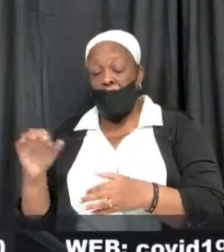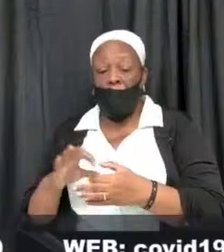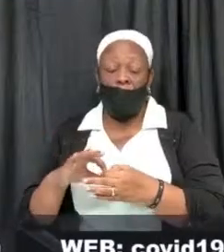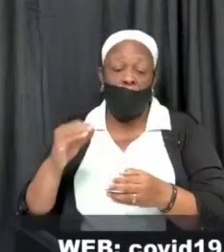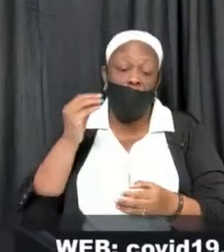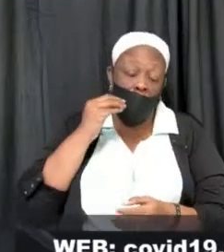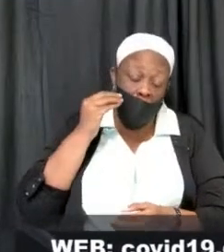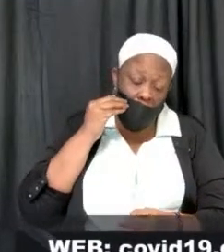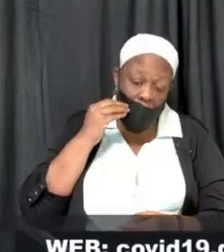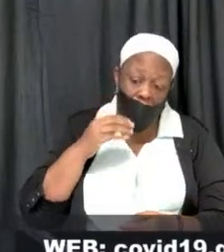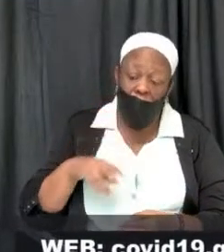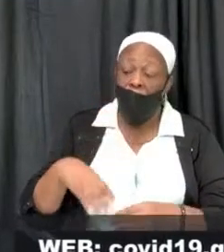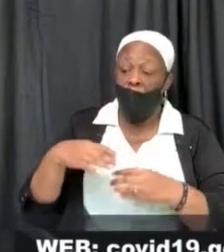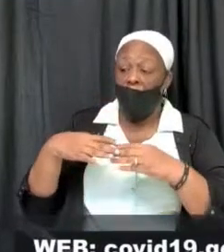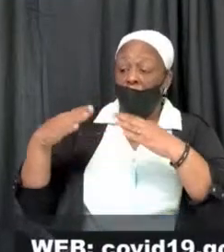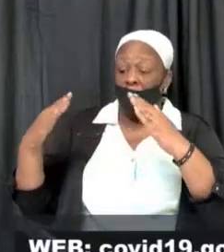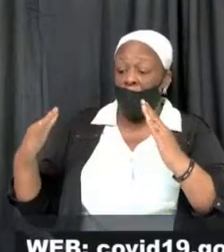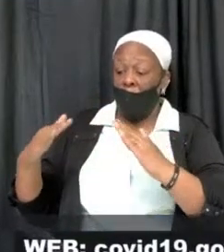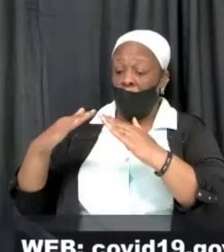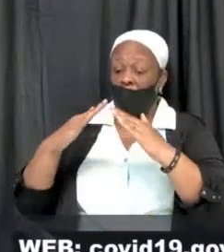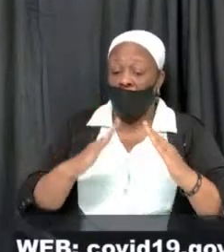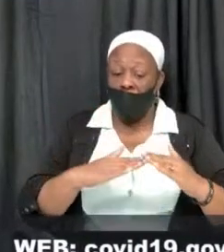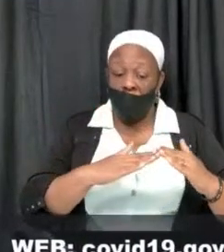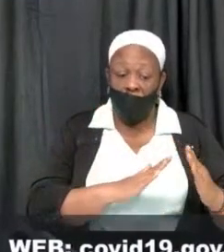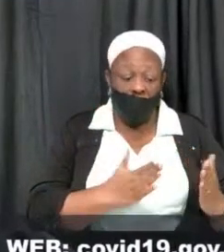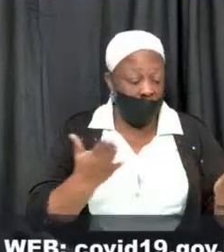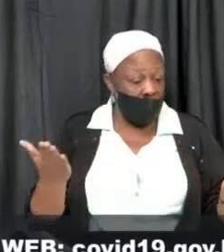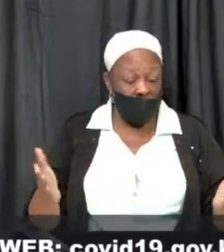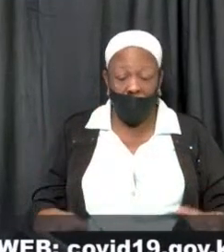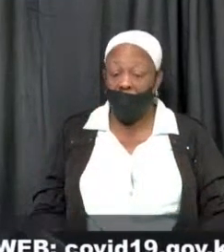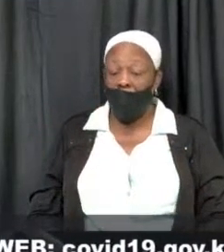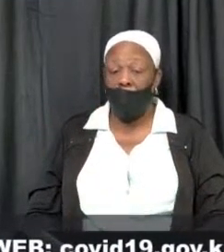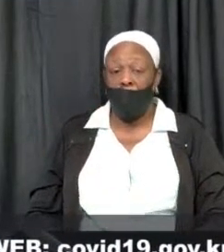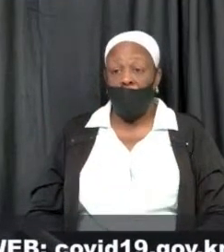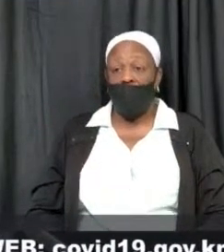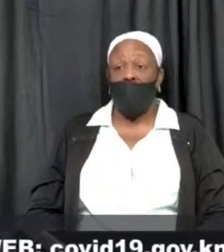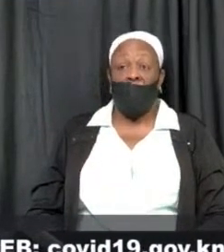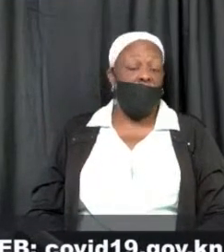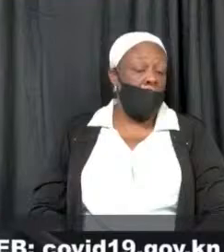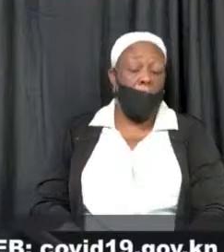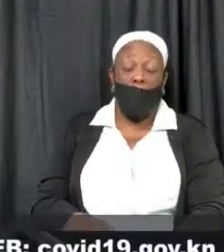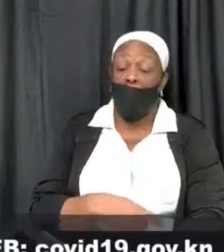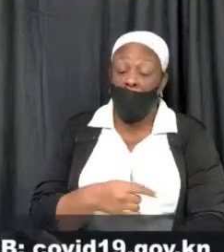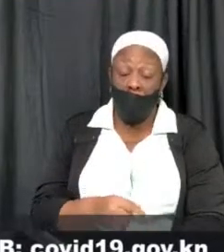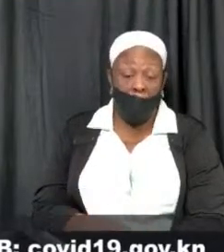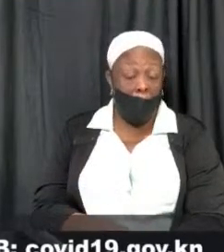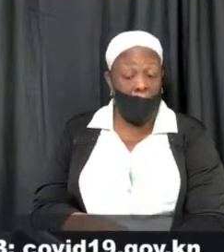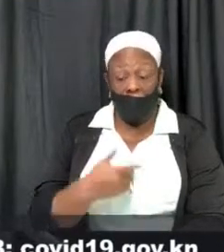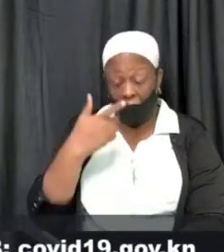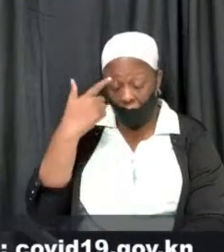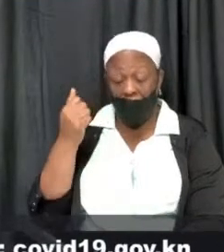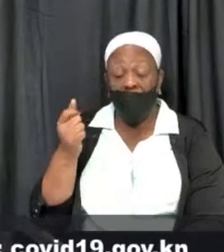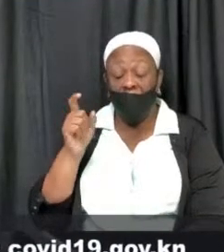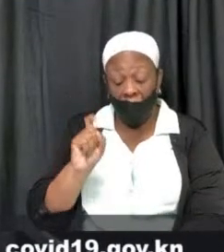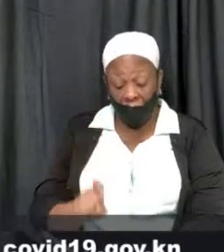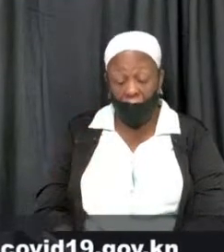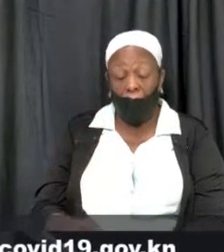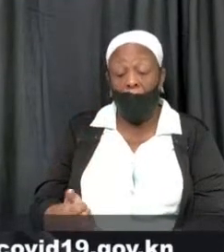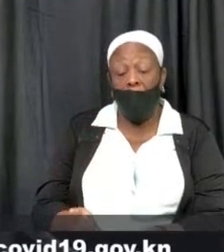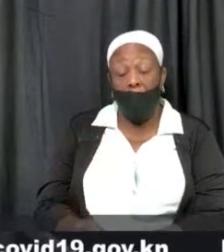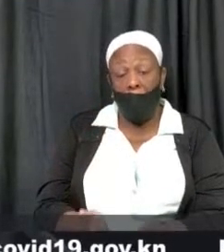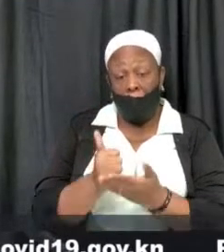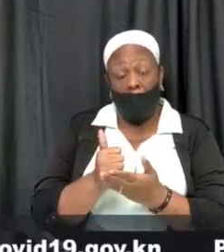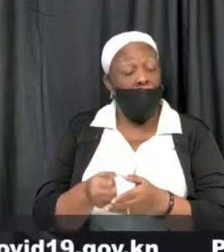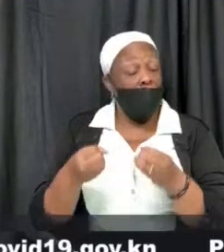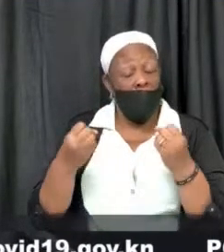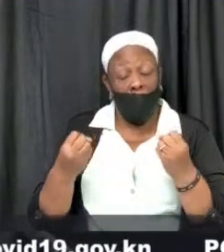Grenadines for a long term. This is not a short-term impact, it's a long-term impact, so they're going to need the assistance as